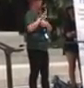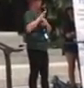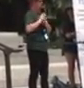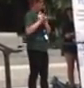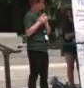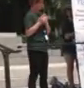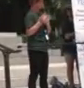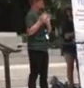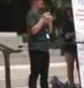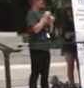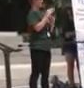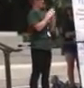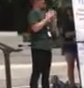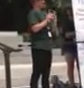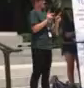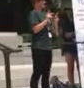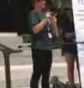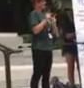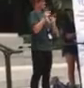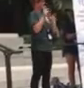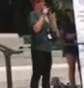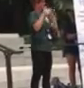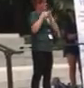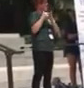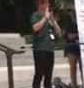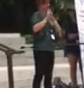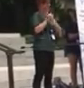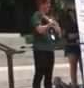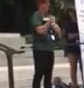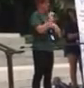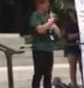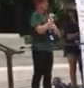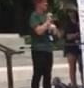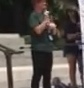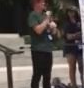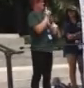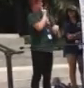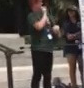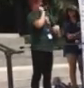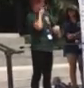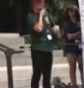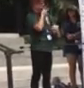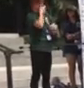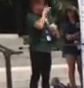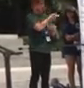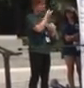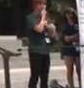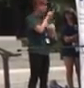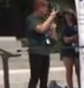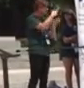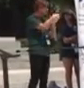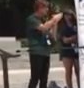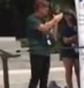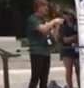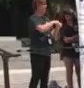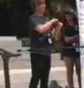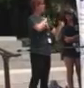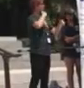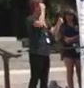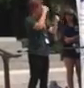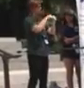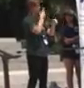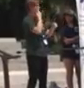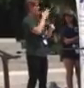Some even shared their talents with us, which was cool to watch and see. For example, I remember